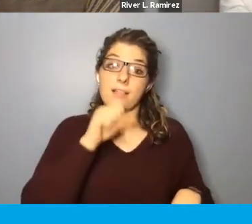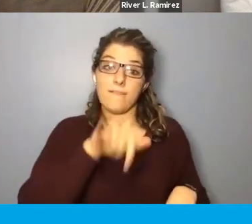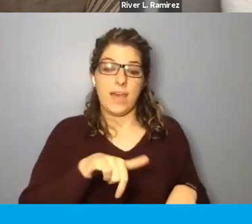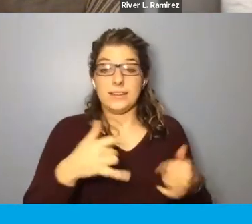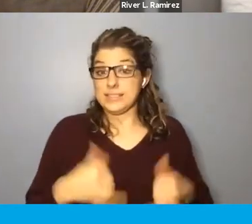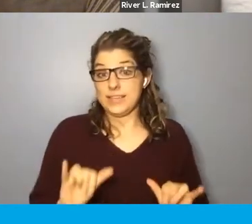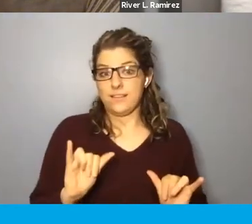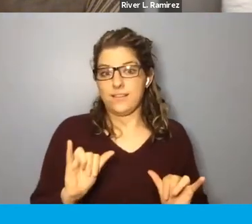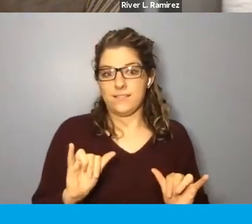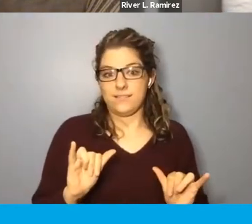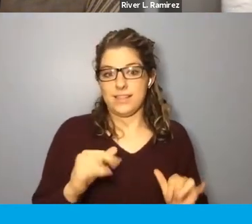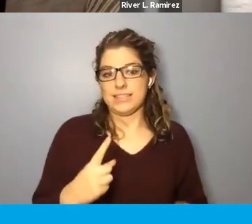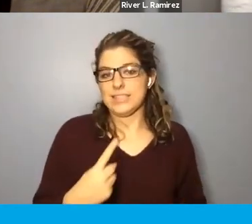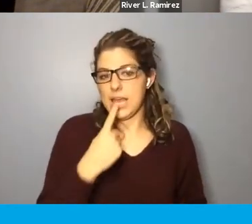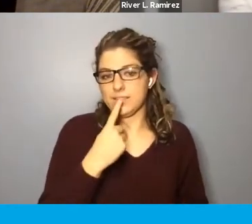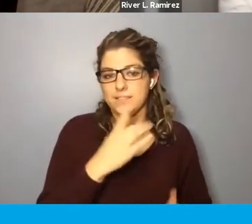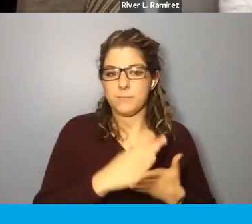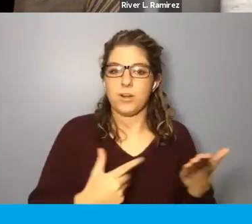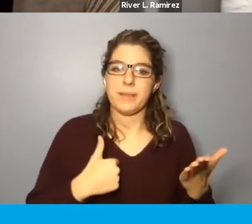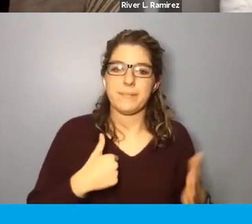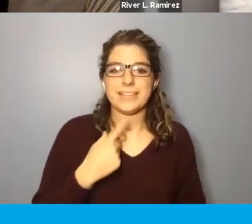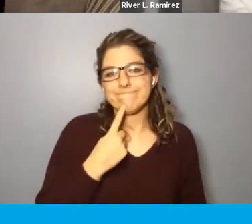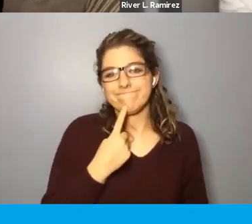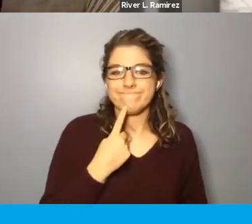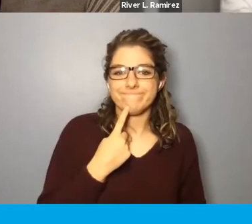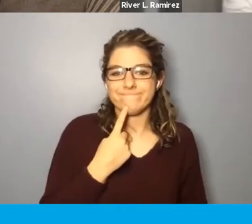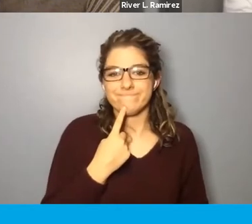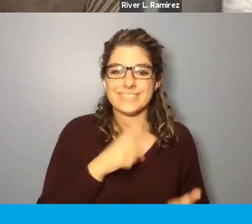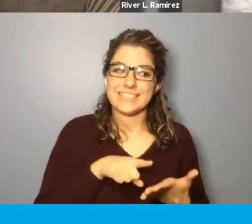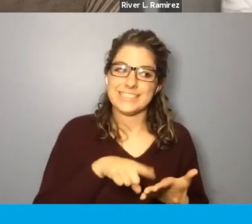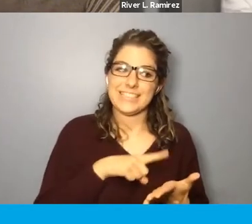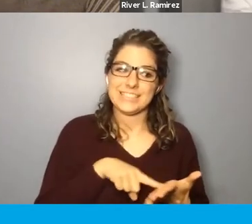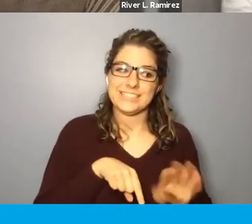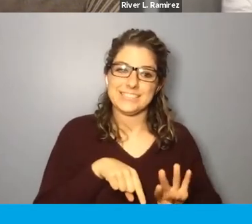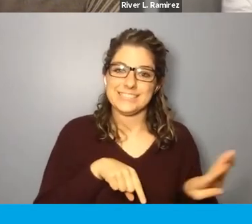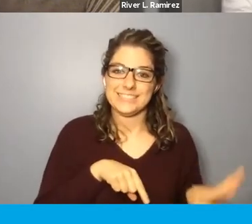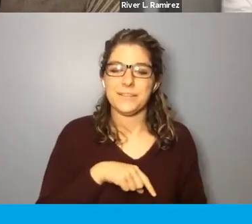which sucks. That's a part of me. I'm like, canceled.